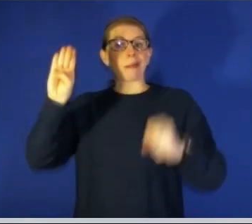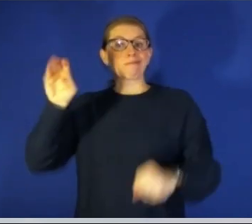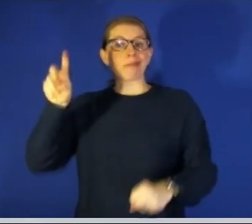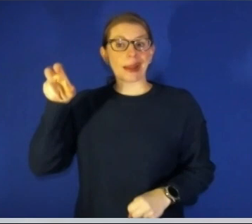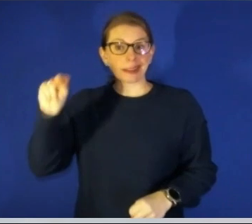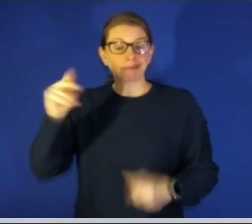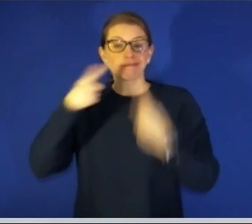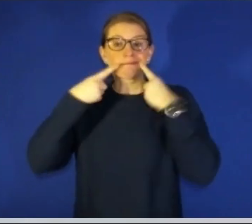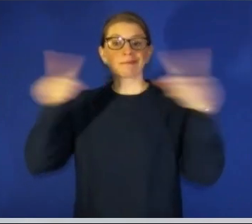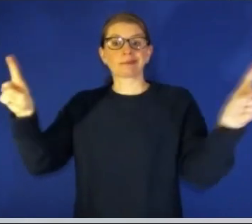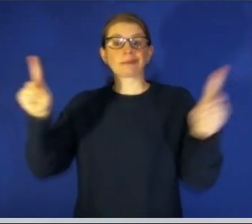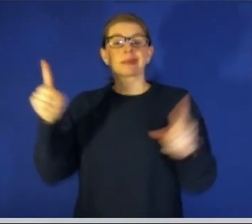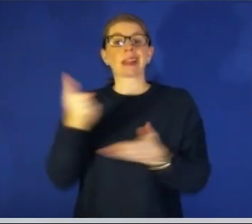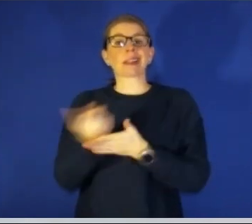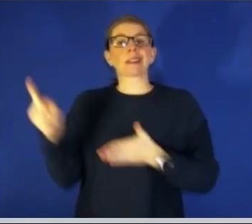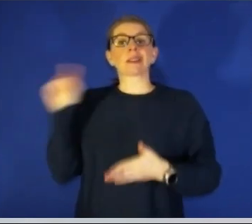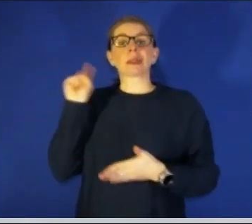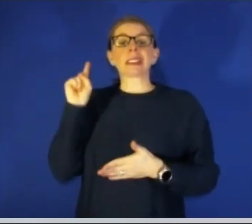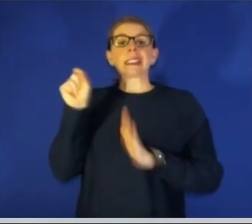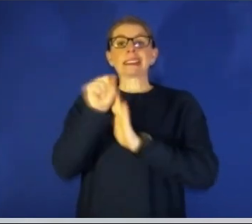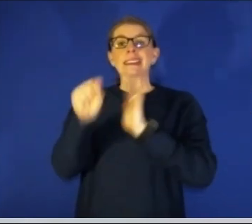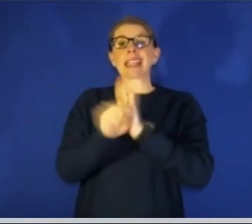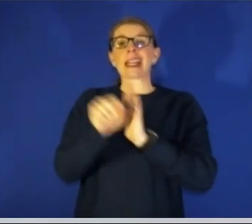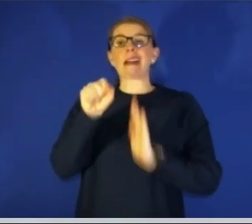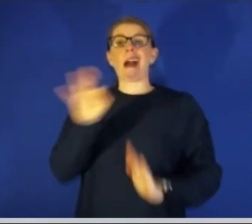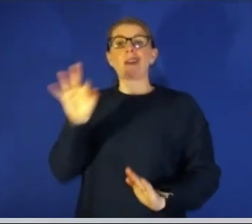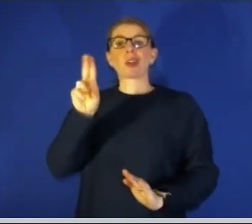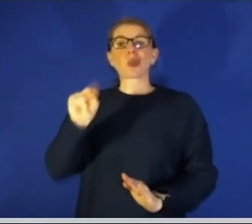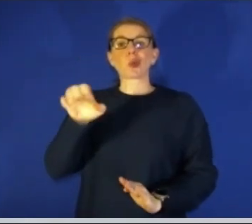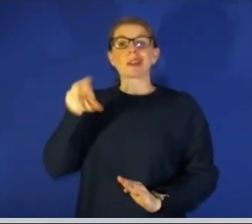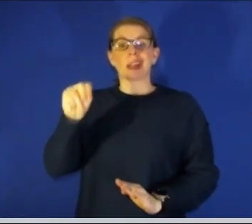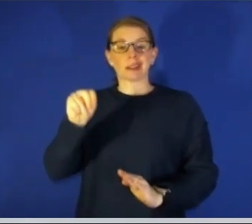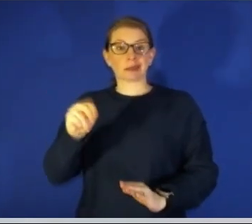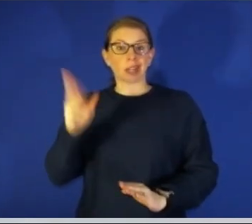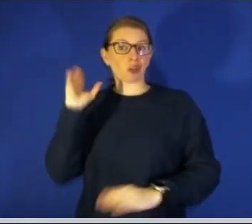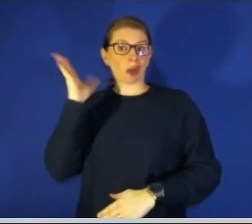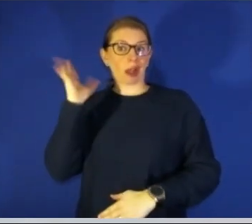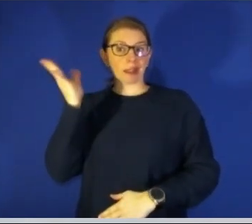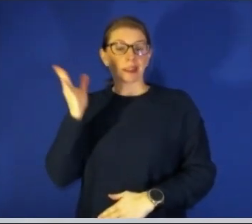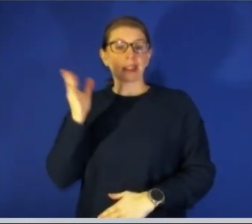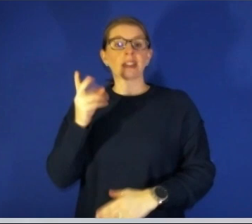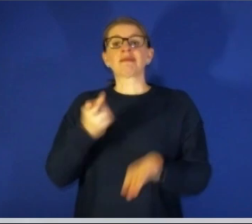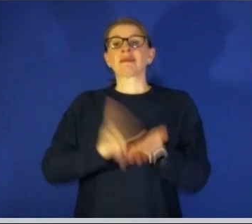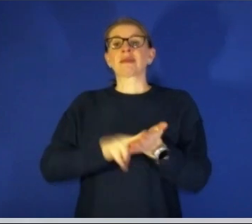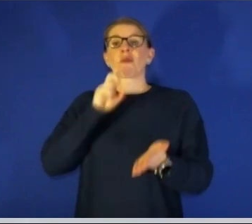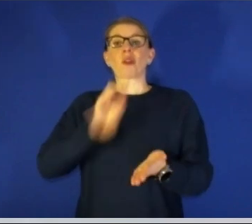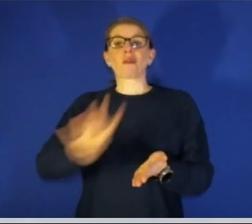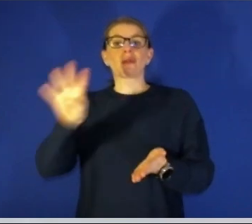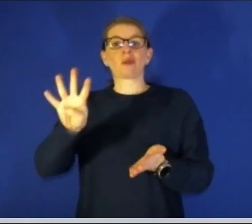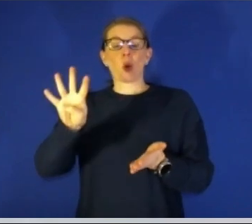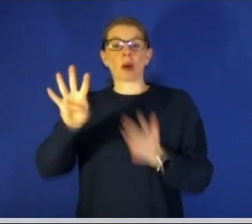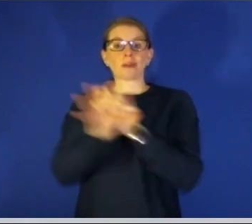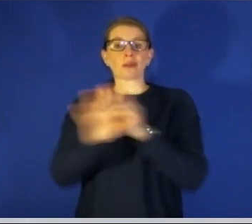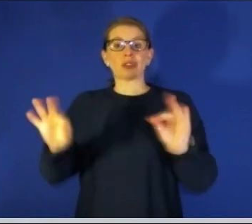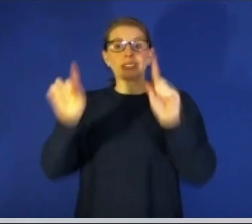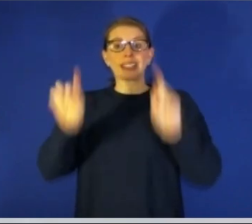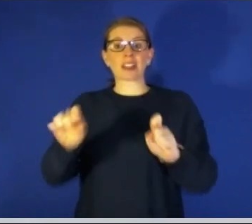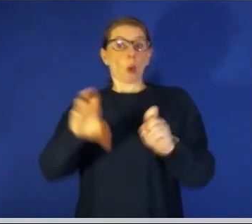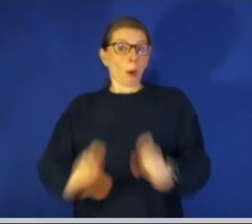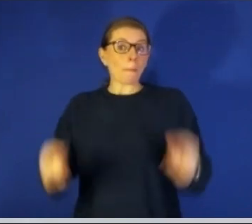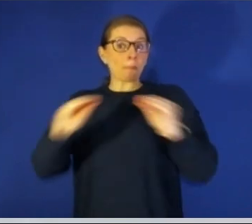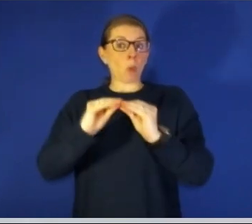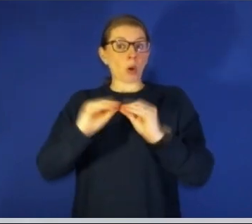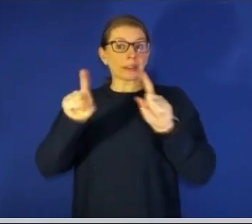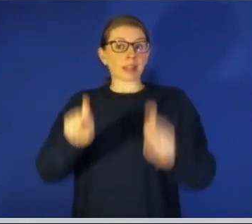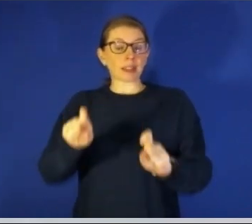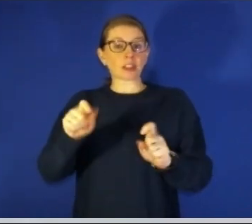week's State of the Union address. Starting this week, you can sign up to get your 4 free tests or more tests right there. Again, use that